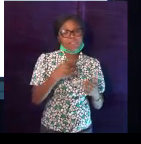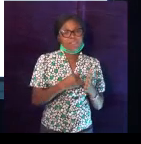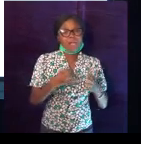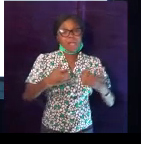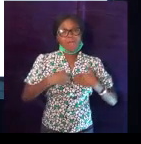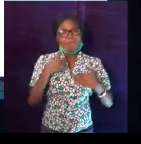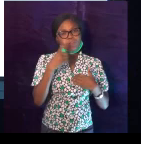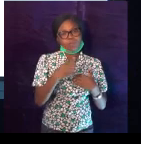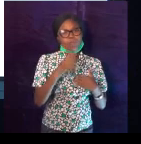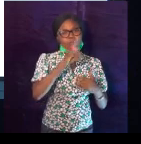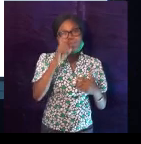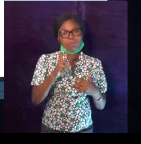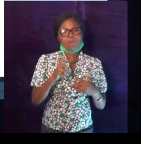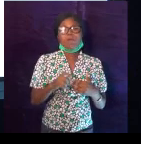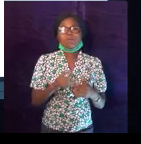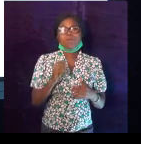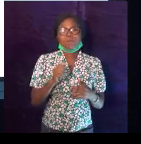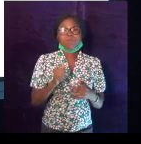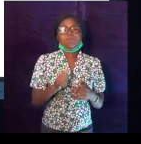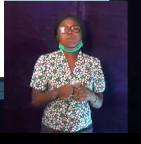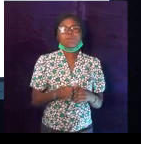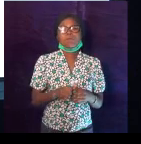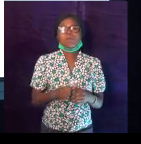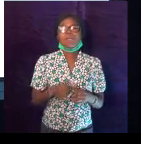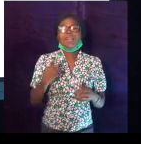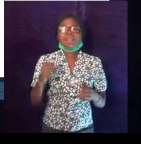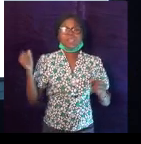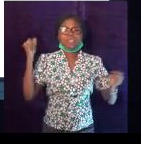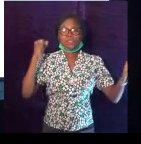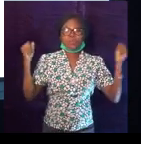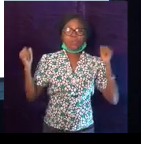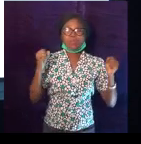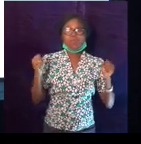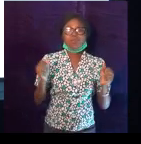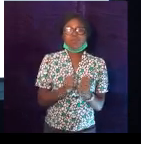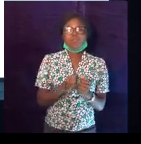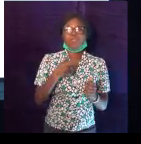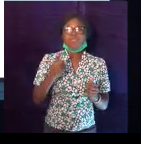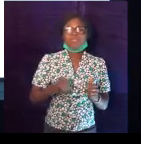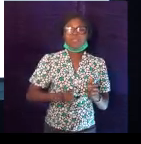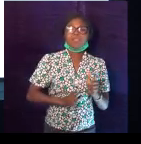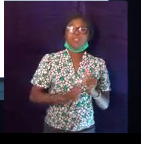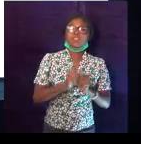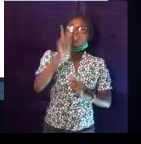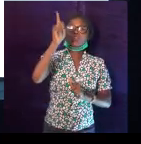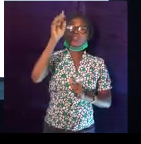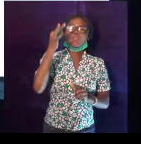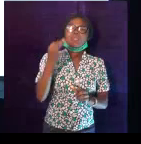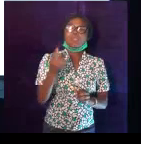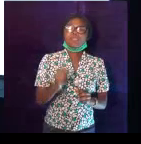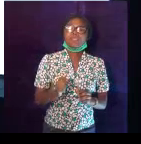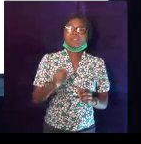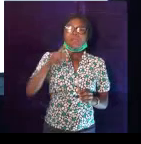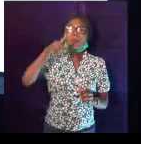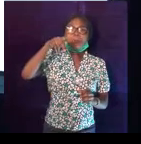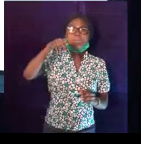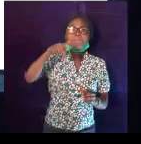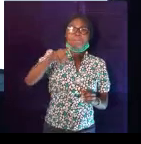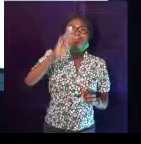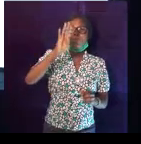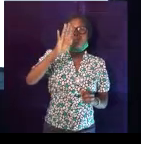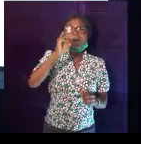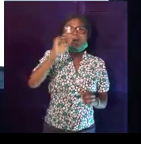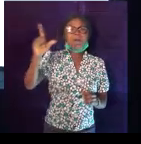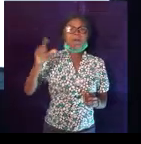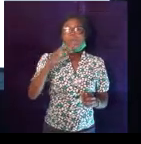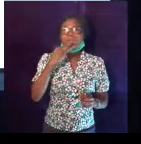I have seen it, have you? Well, the sport with the tallest bar appears to be soccer,